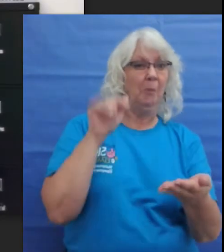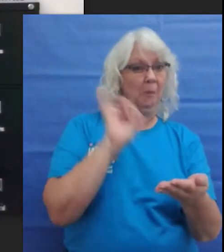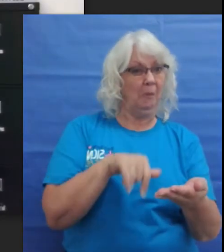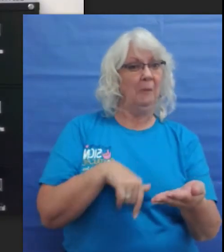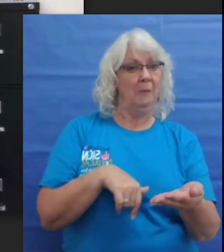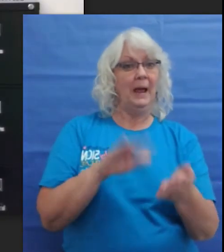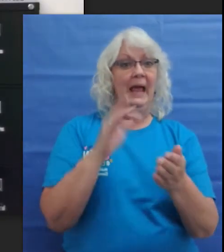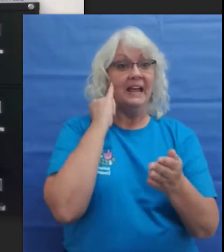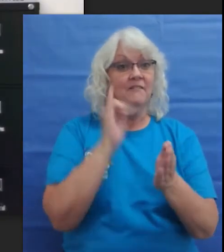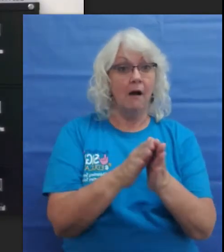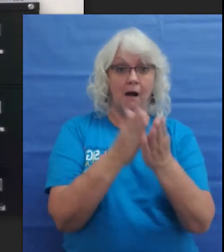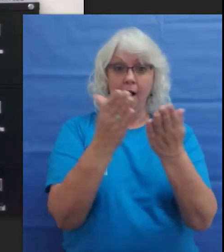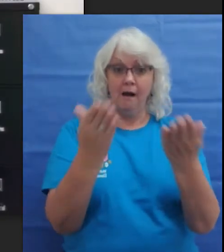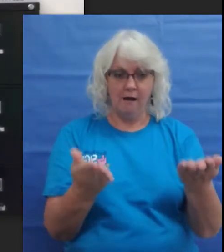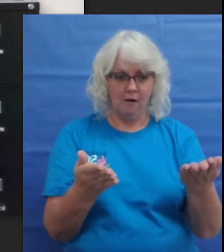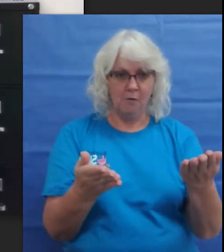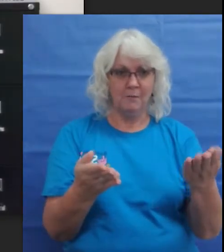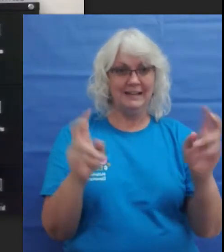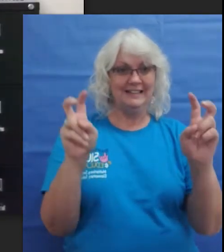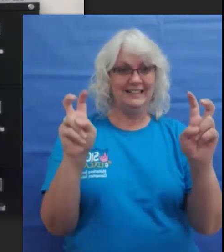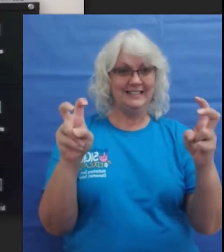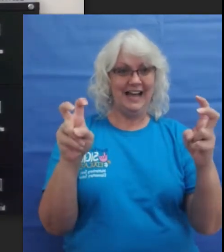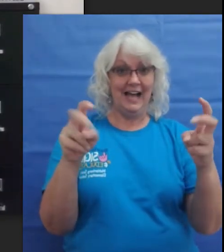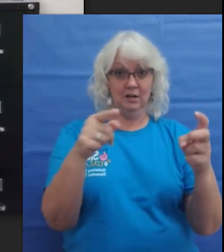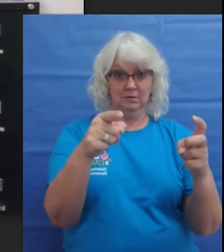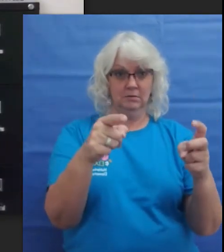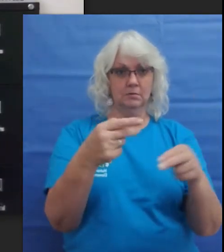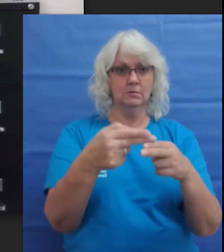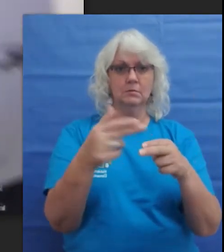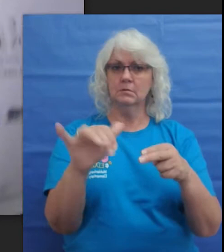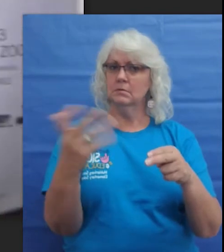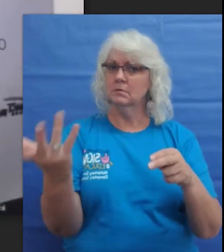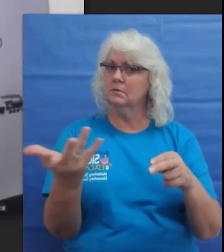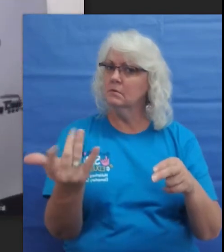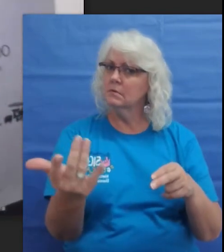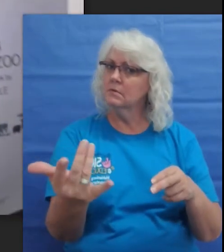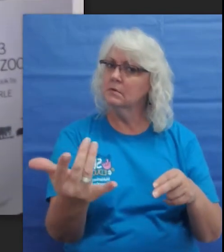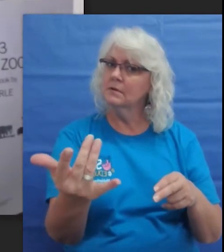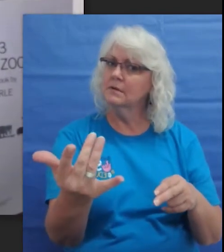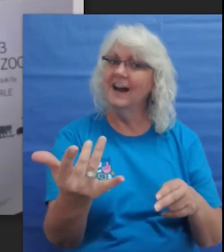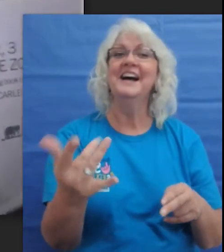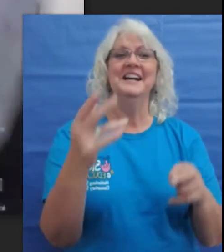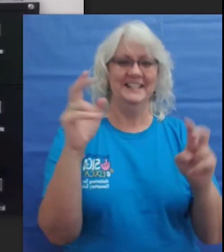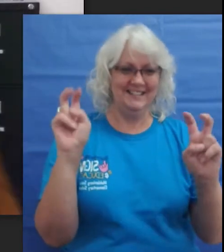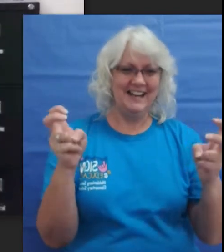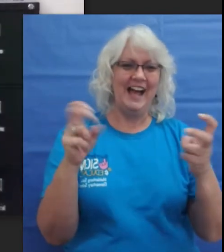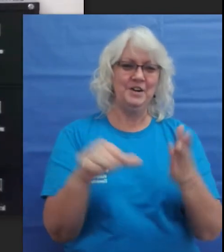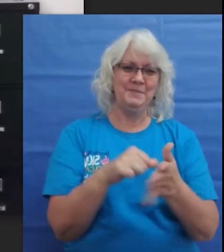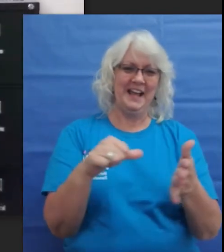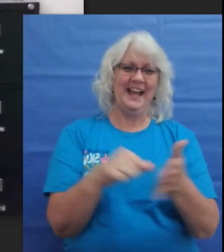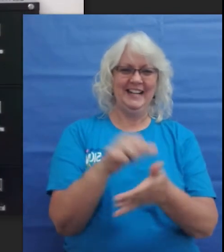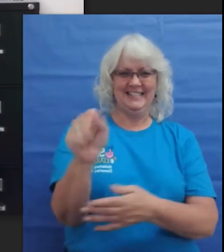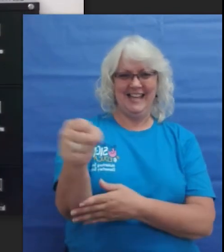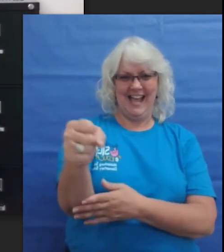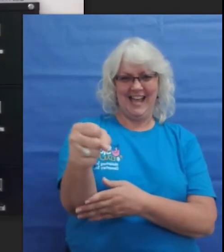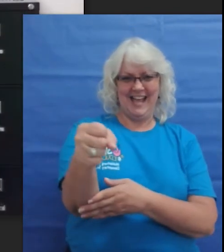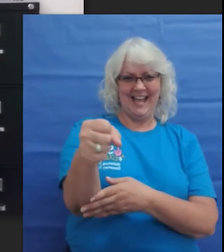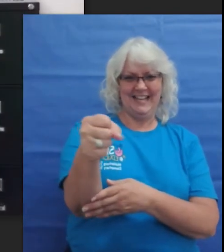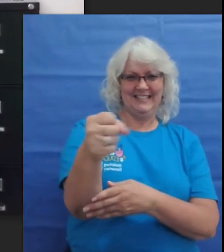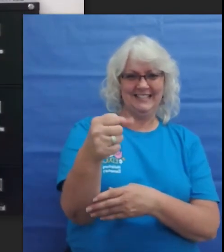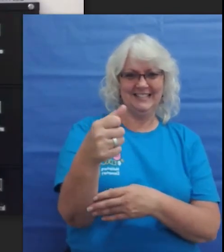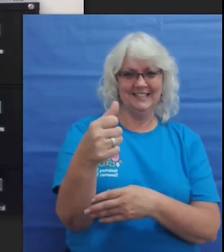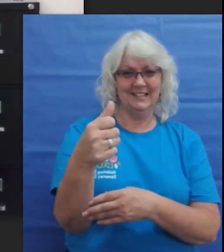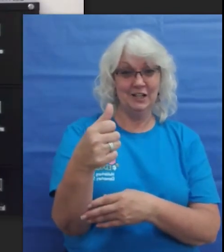open it up to the title, that's called the title page. Good job